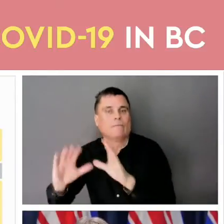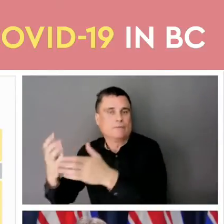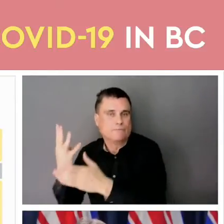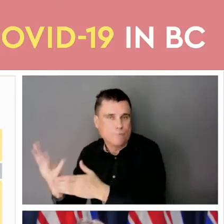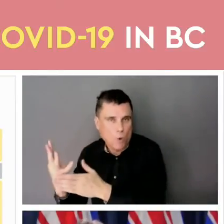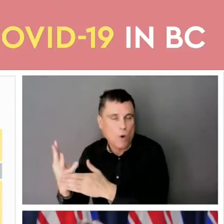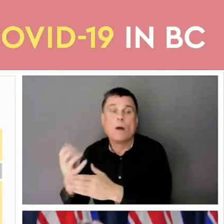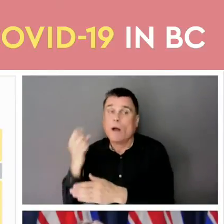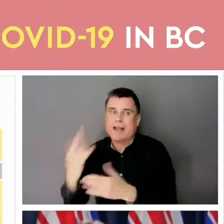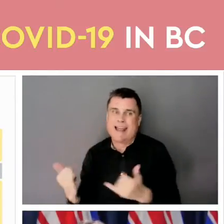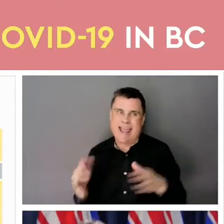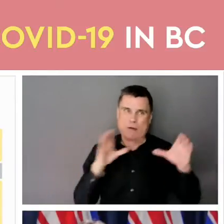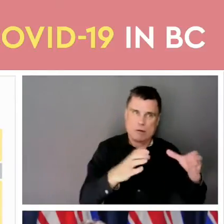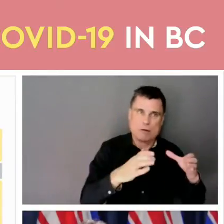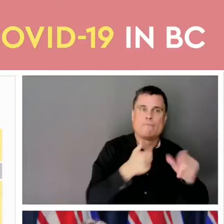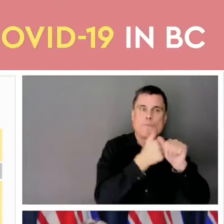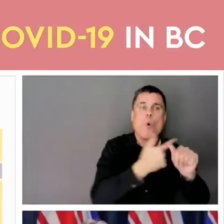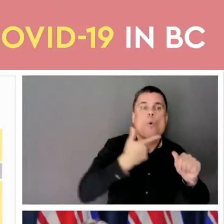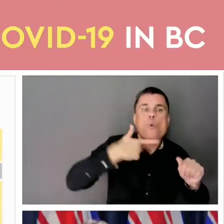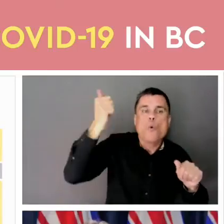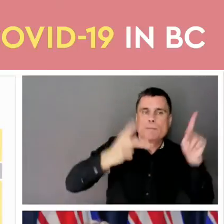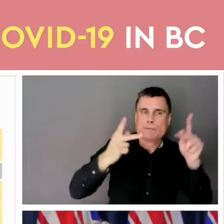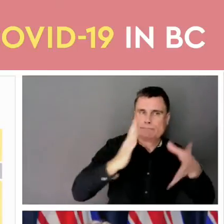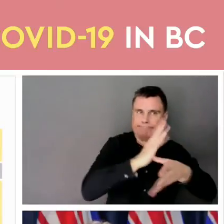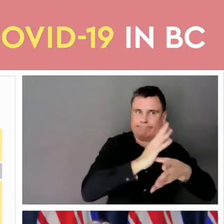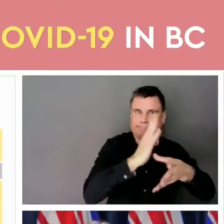the broader general population.